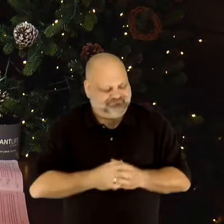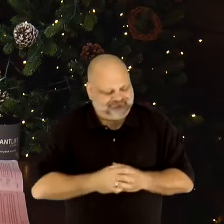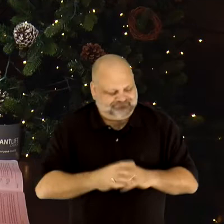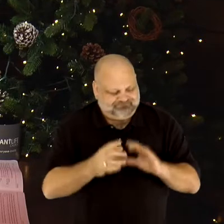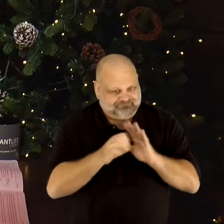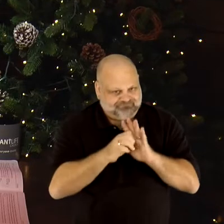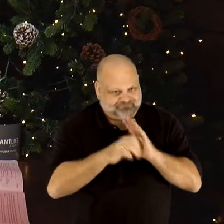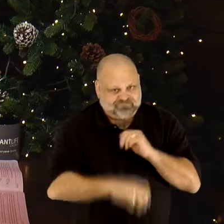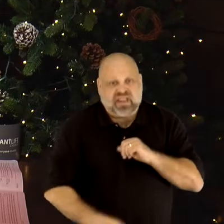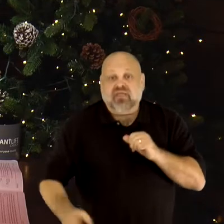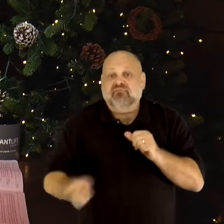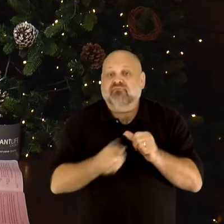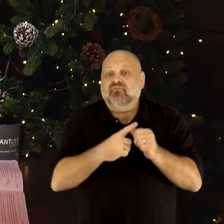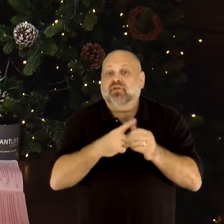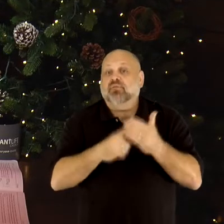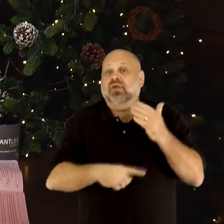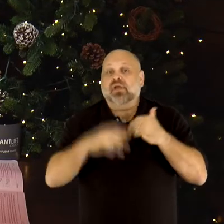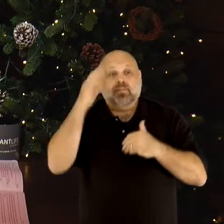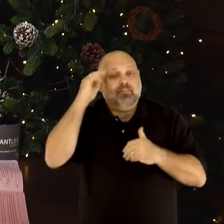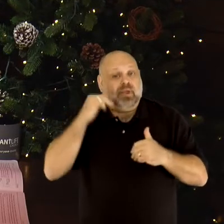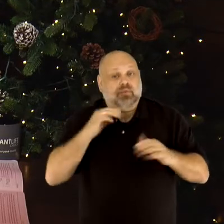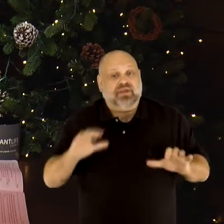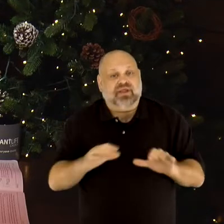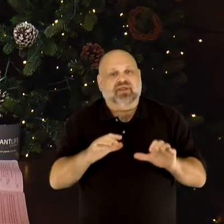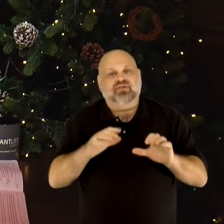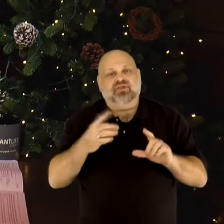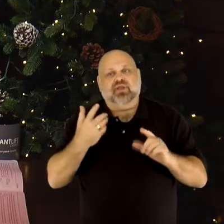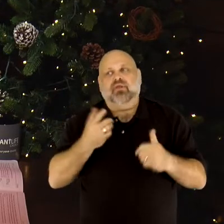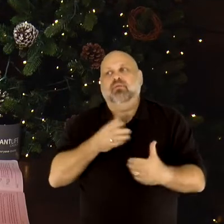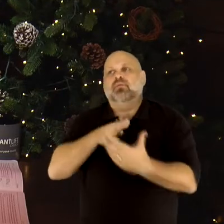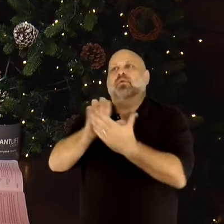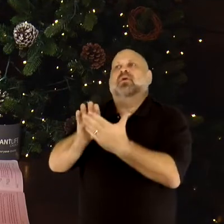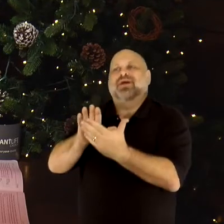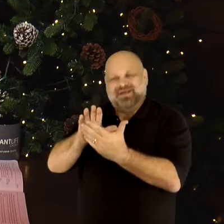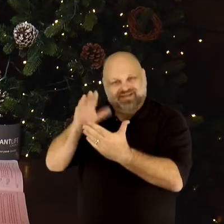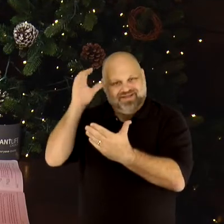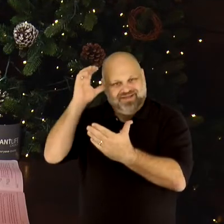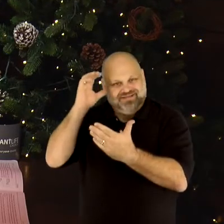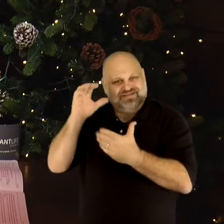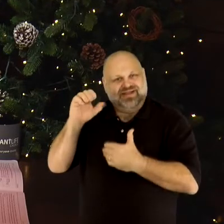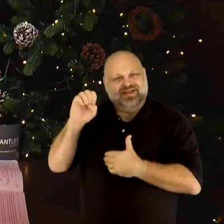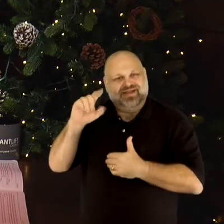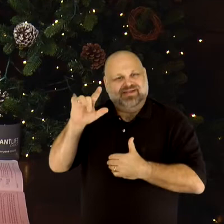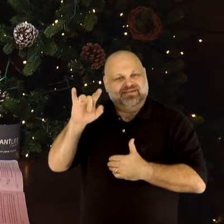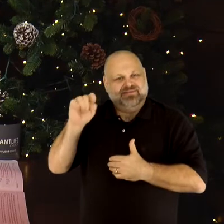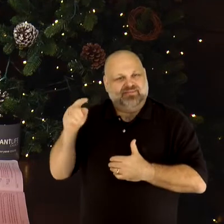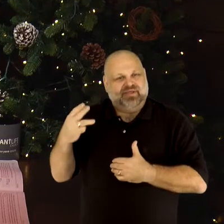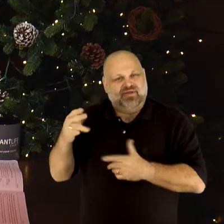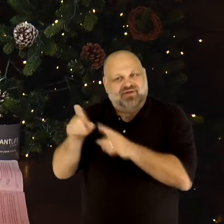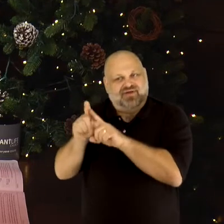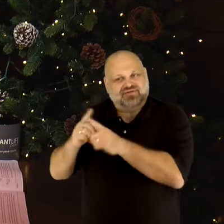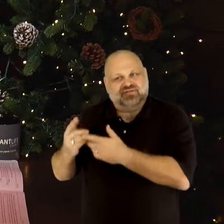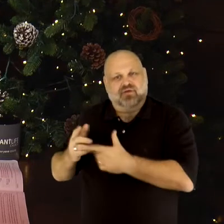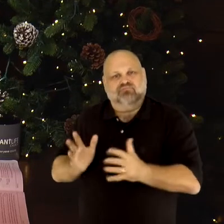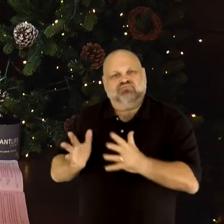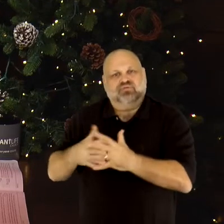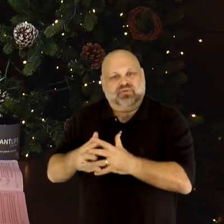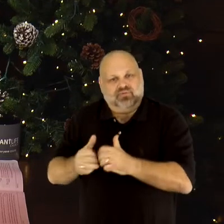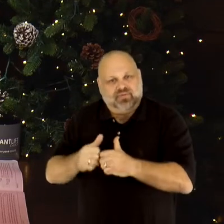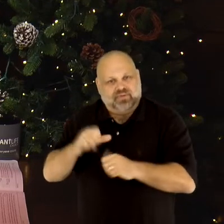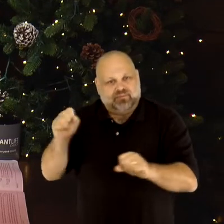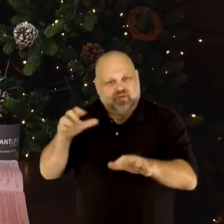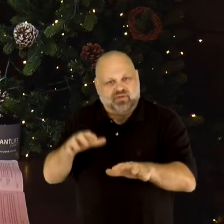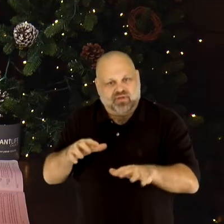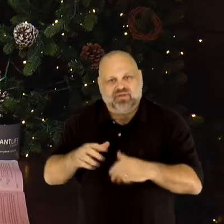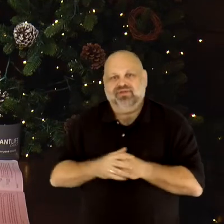very first thing that Mary did when she went to her cousin Elizabeth, who was also carrying a miracle. Think about this.